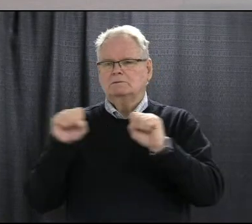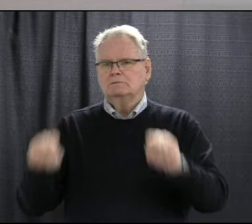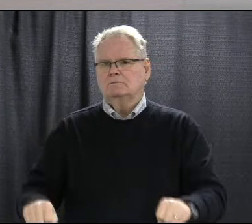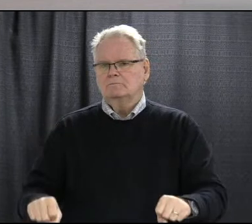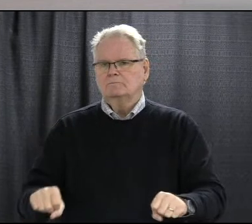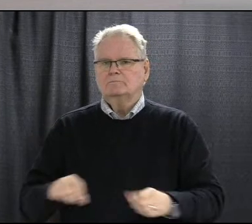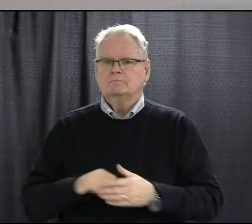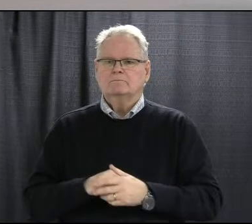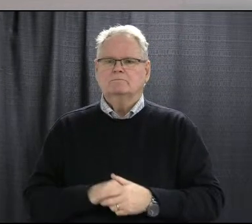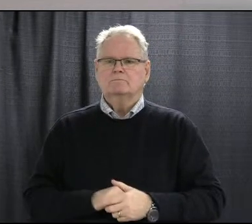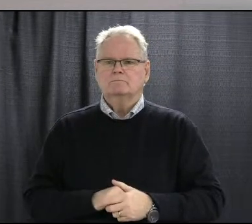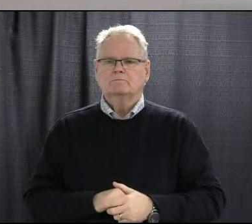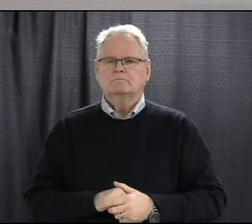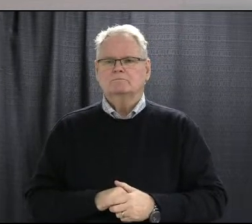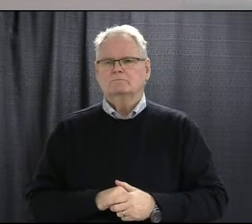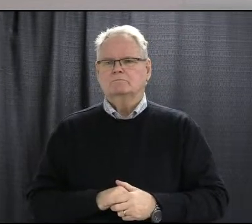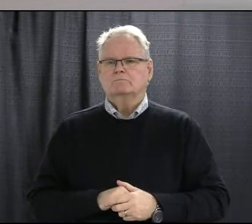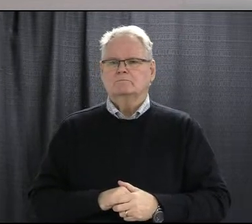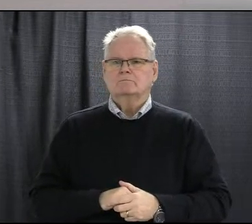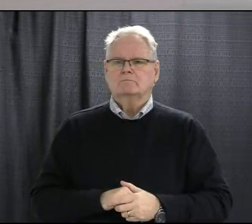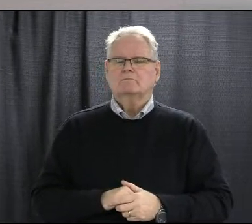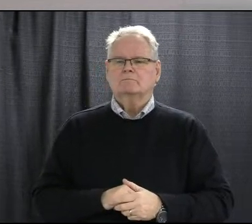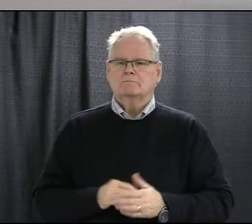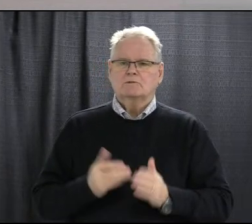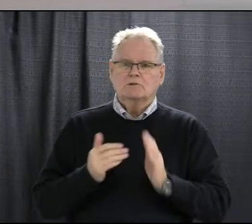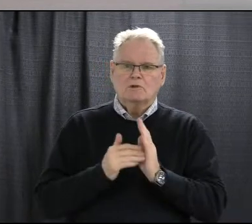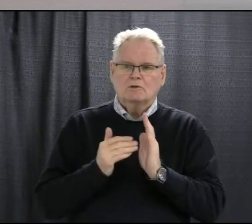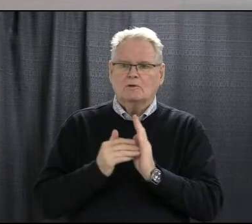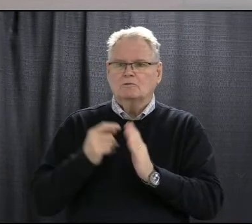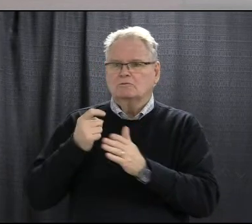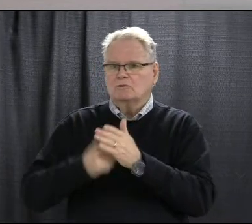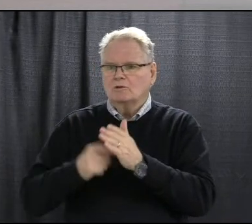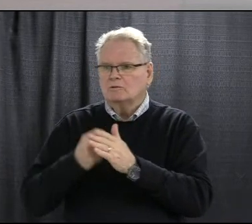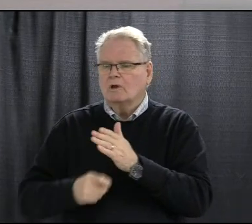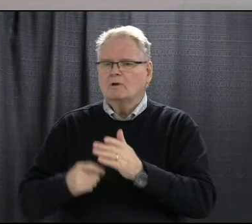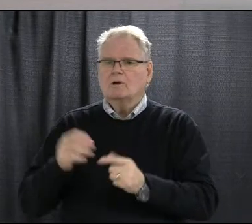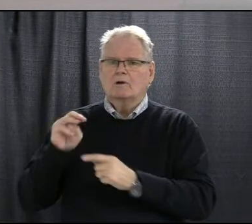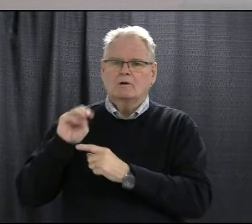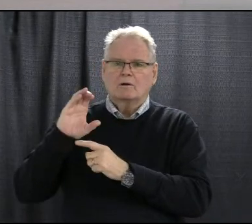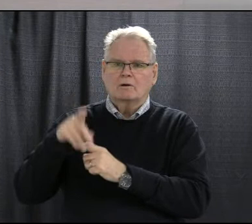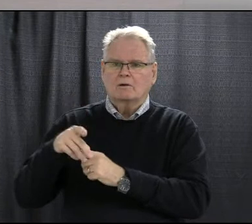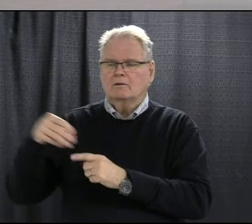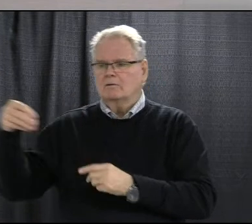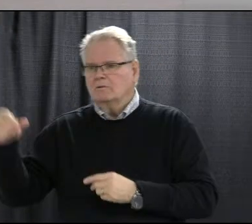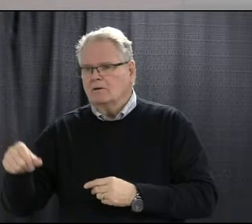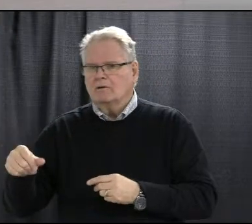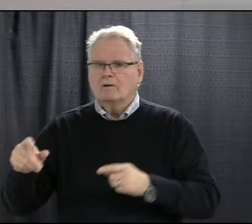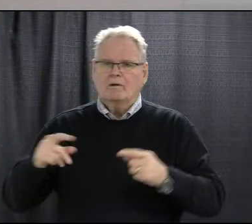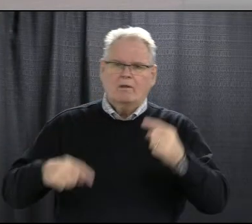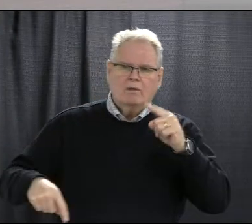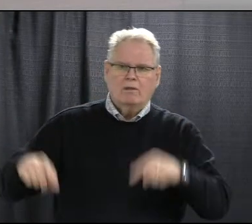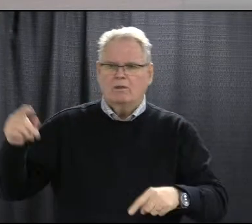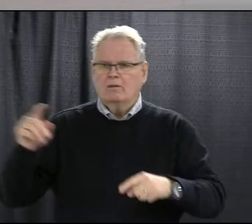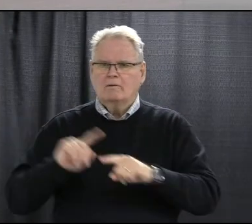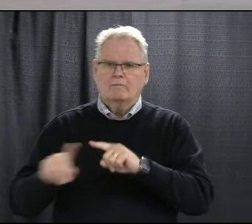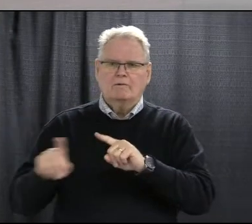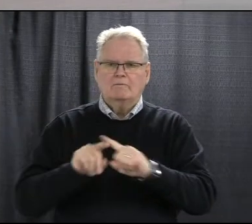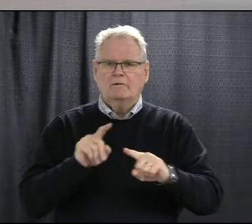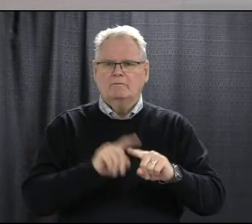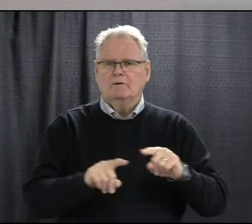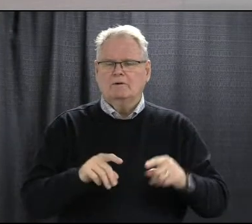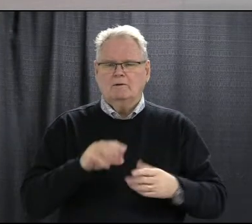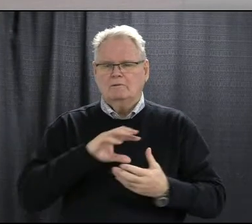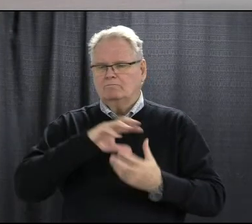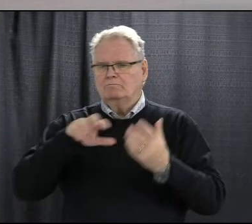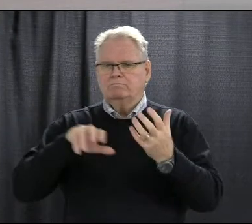example, will also provide, some opportunities for better care of complex older adults in the traditional primary care